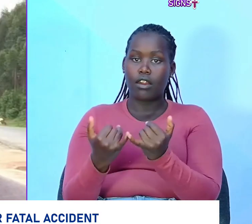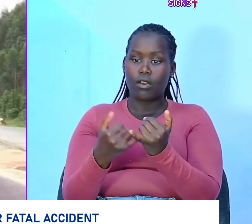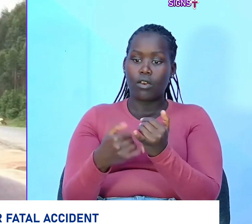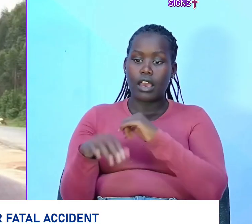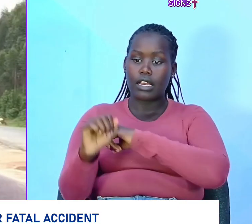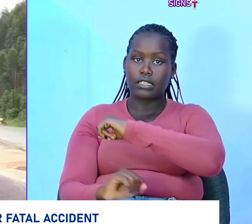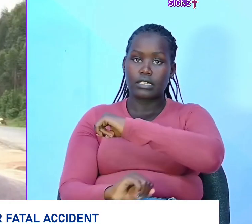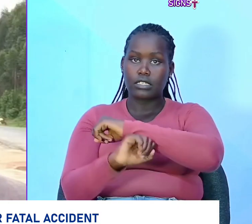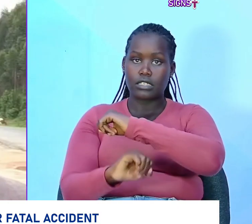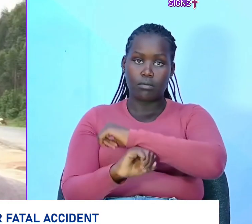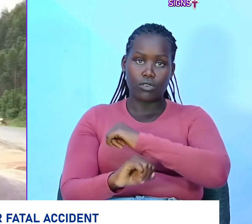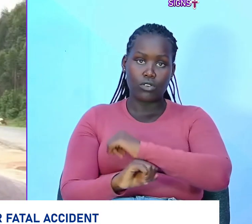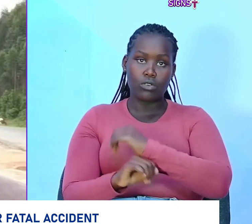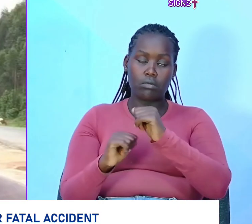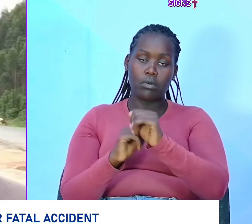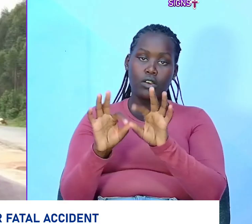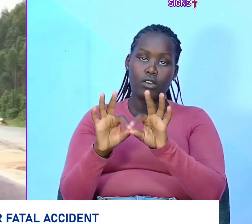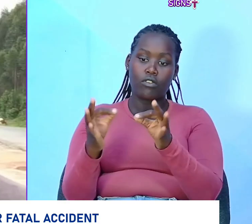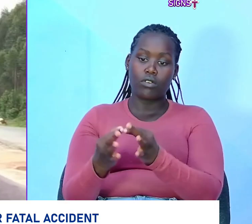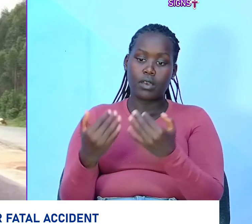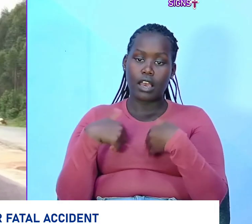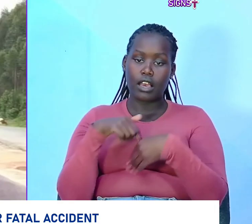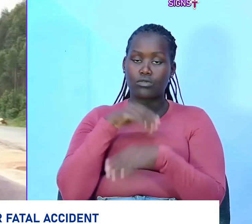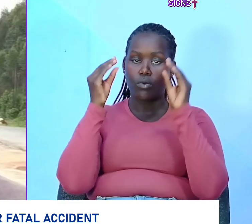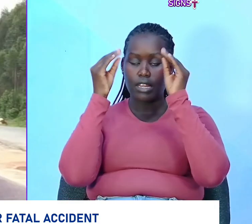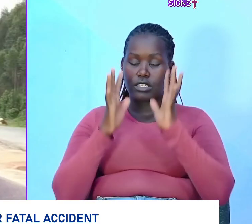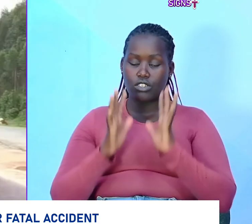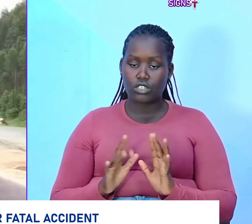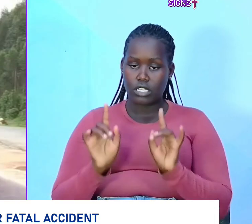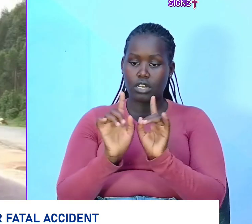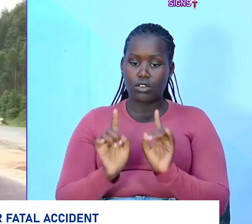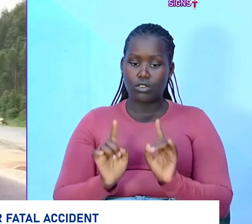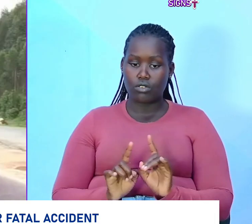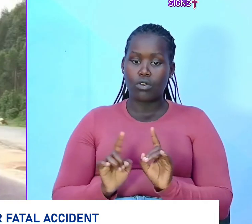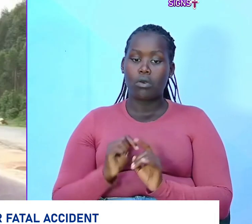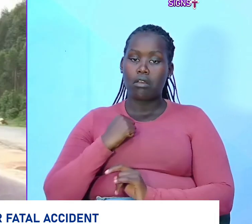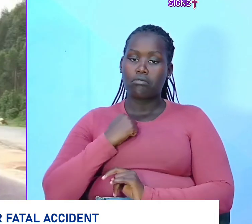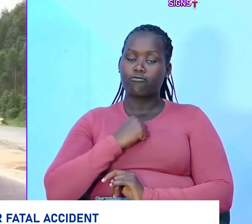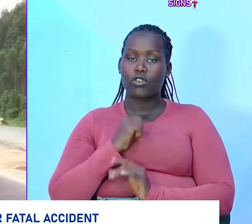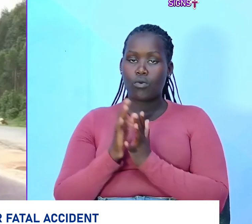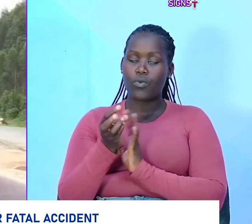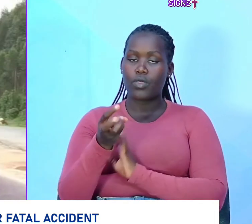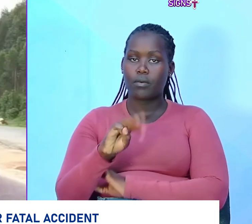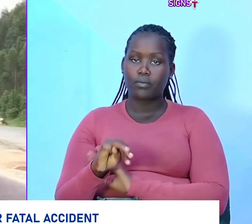support. We have visited the 2 family. We are with the teachers, and we have condoled with them.